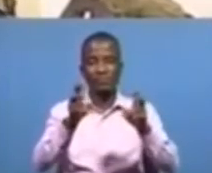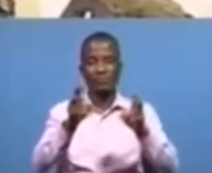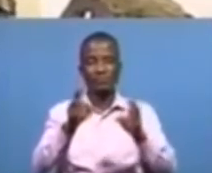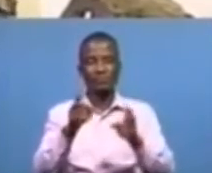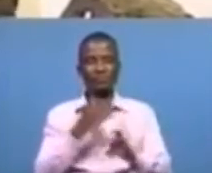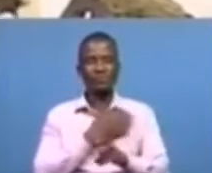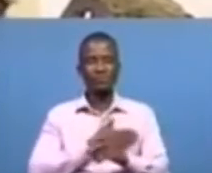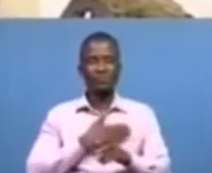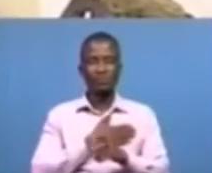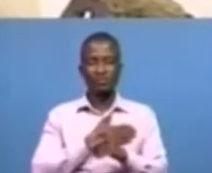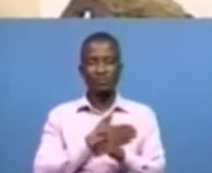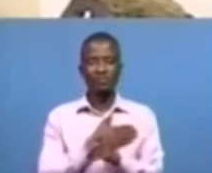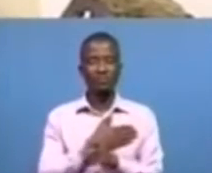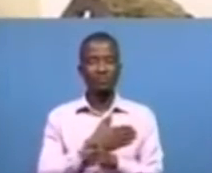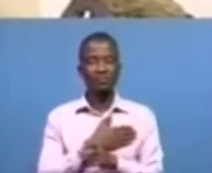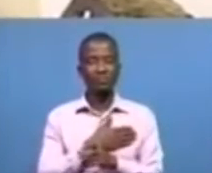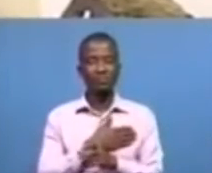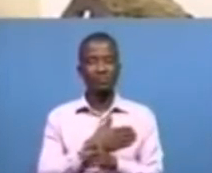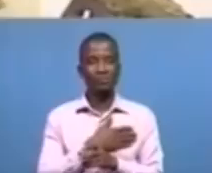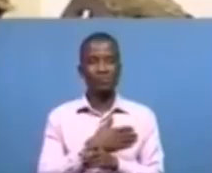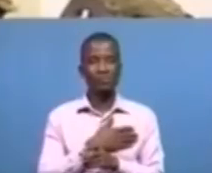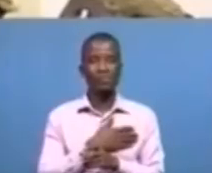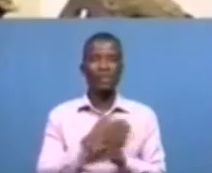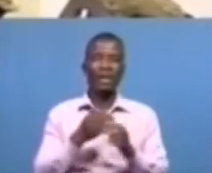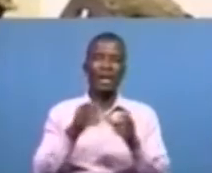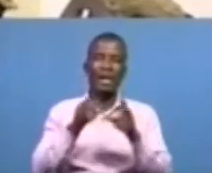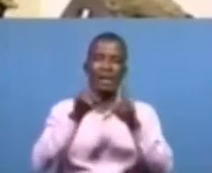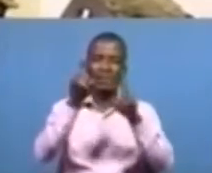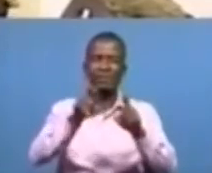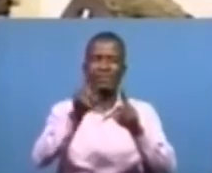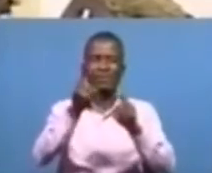My lords, I ask just a couple of questions